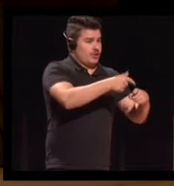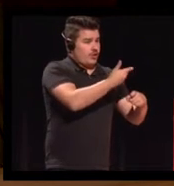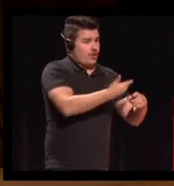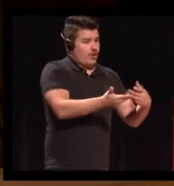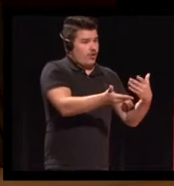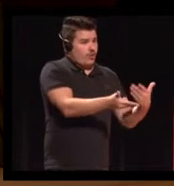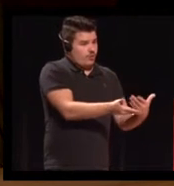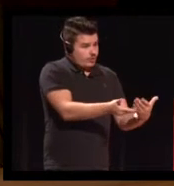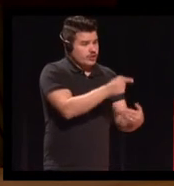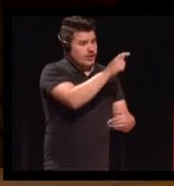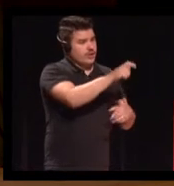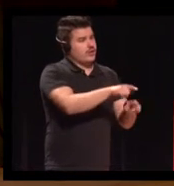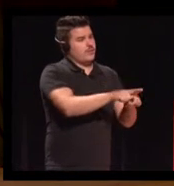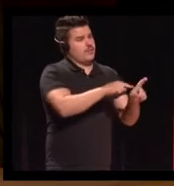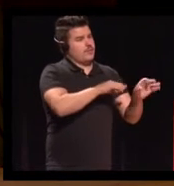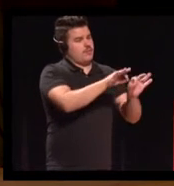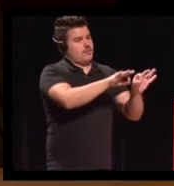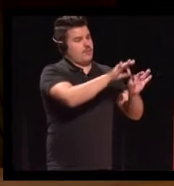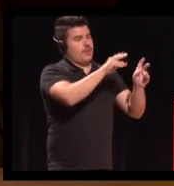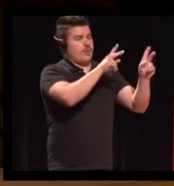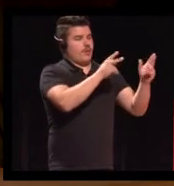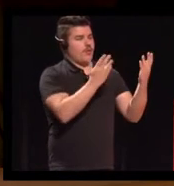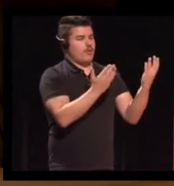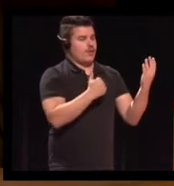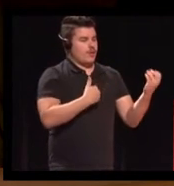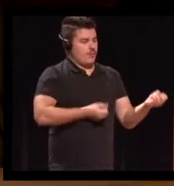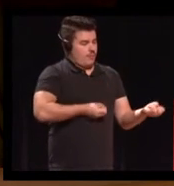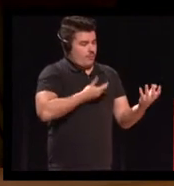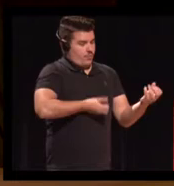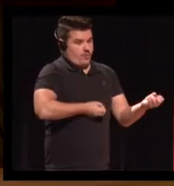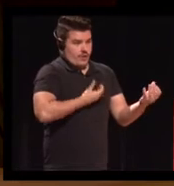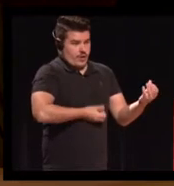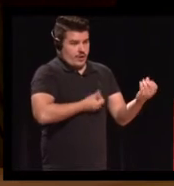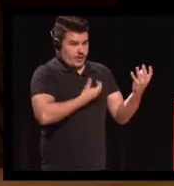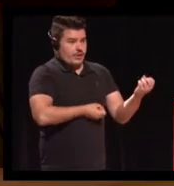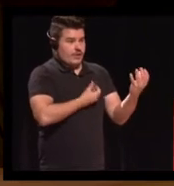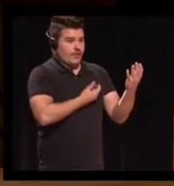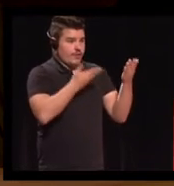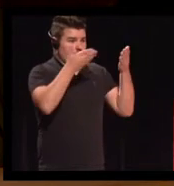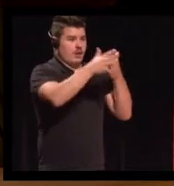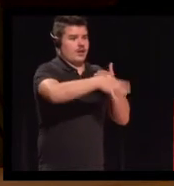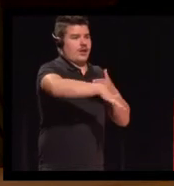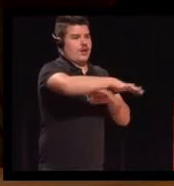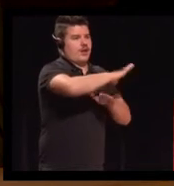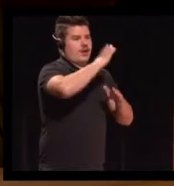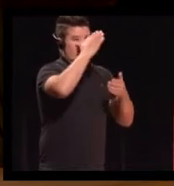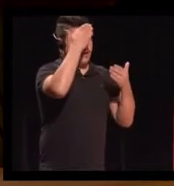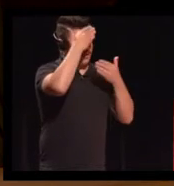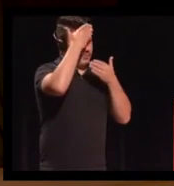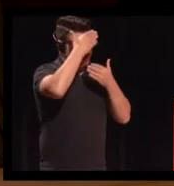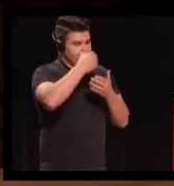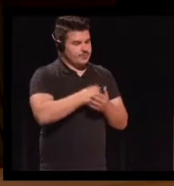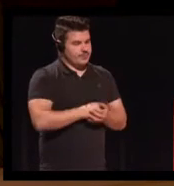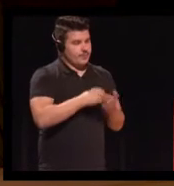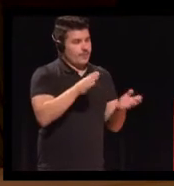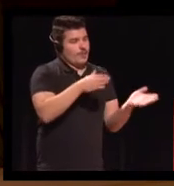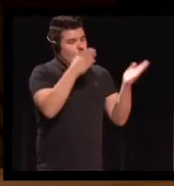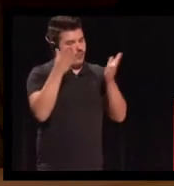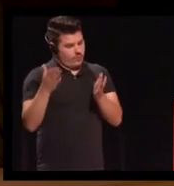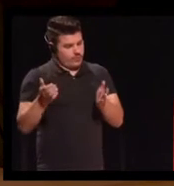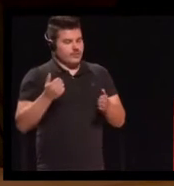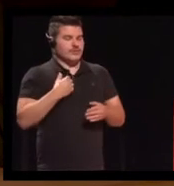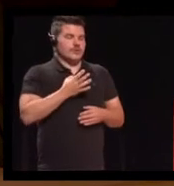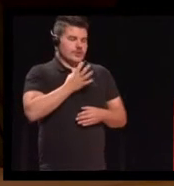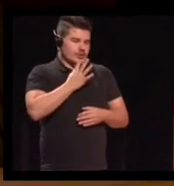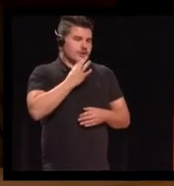a poet, an influential poet in the Arab world. The other personality on this image,